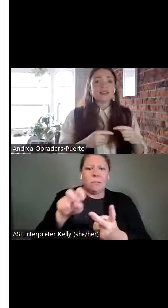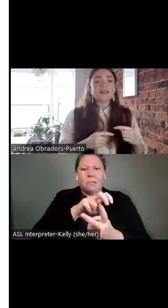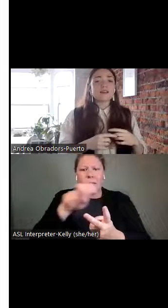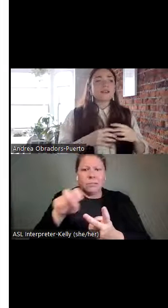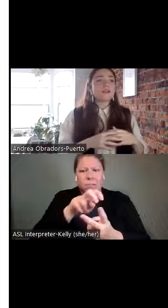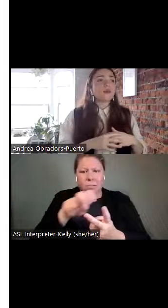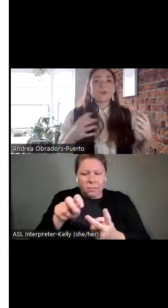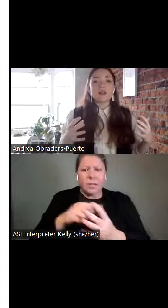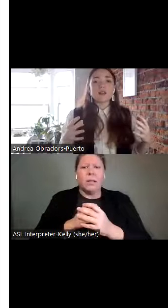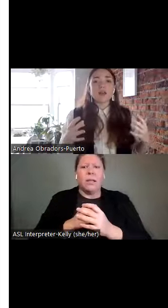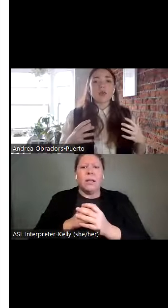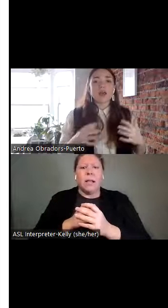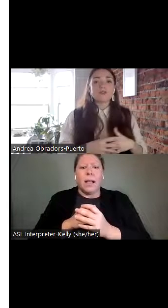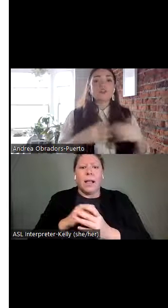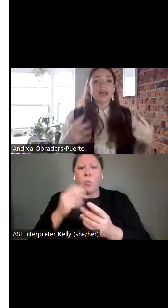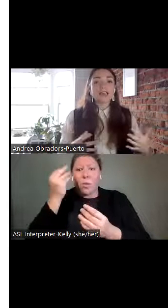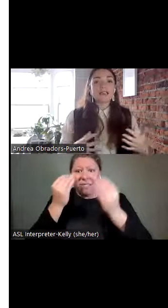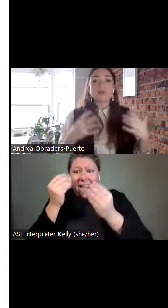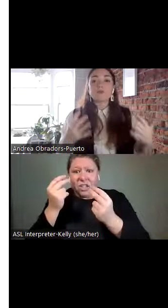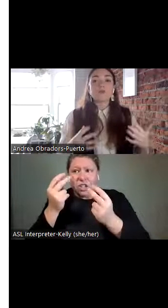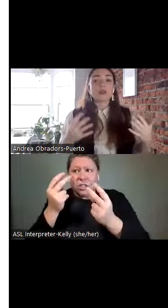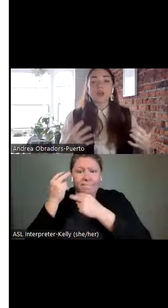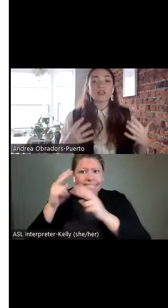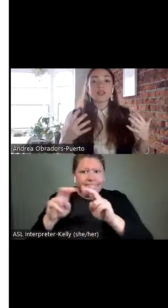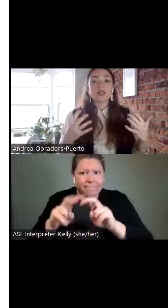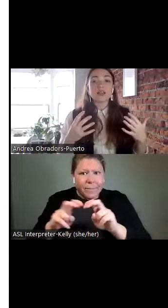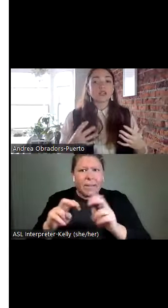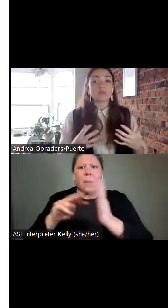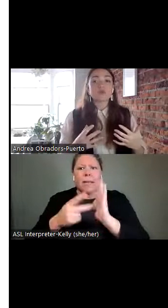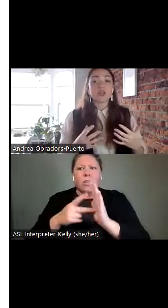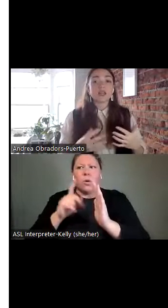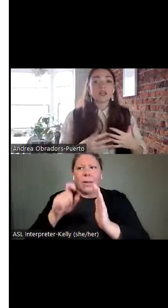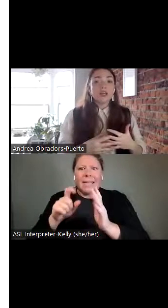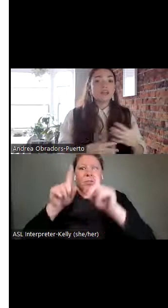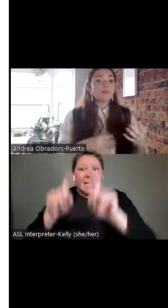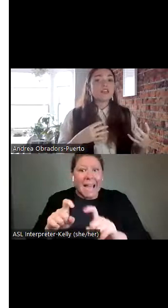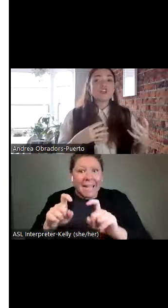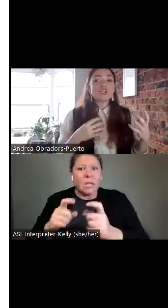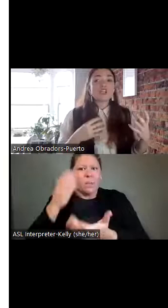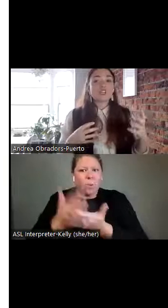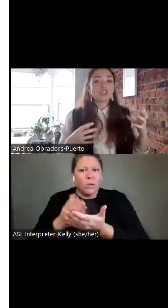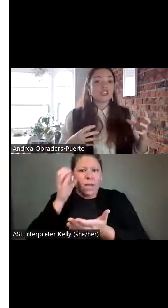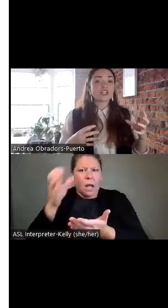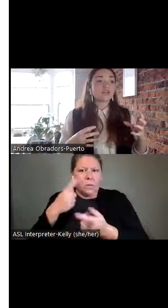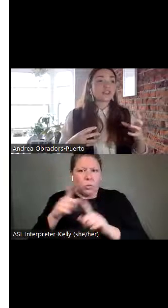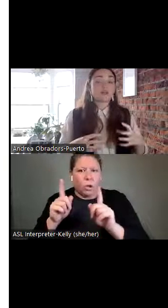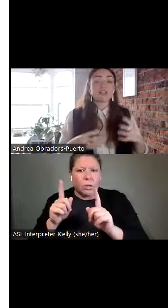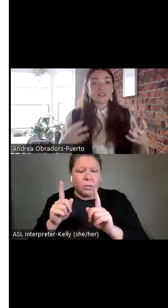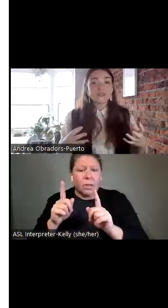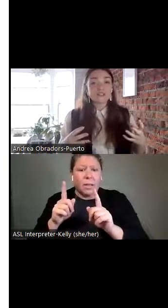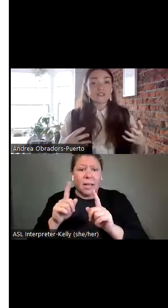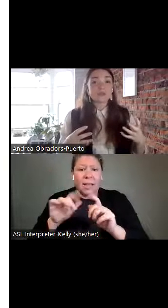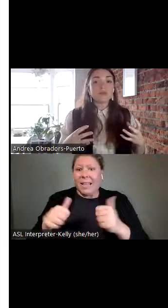This is the moment that we have to test and prove the concept created. The main challenge here, for